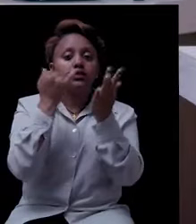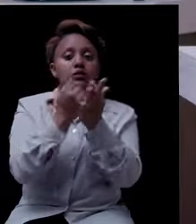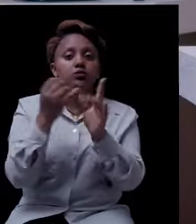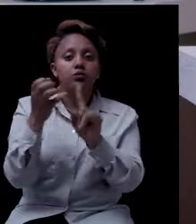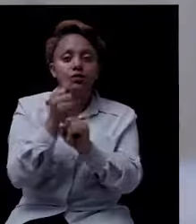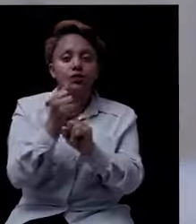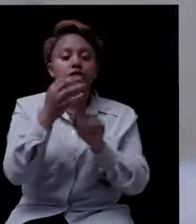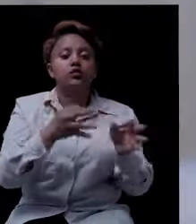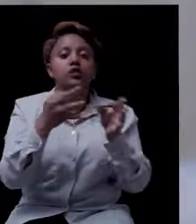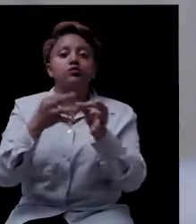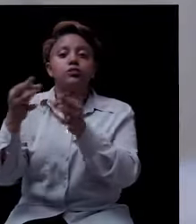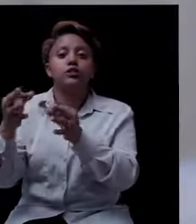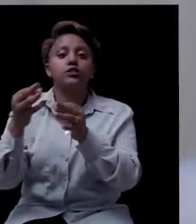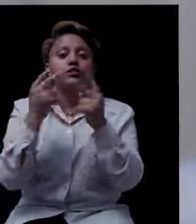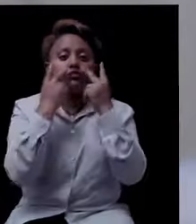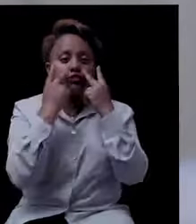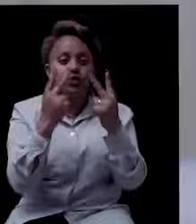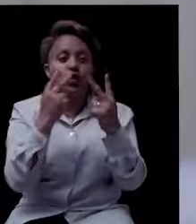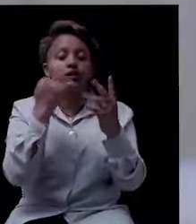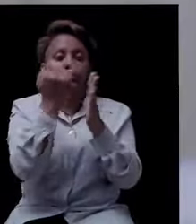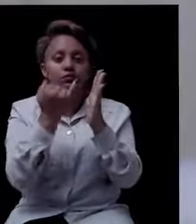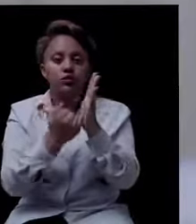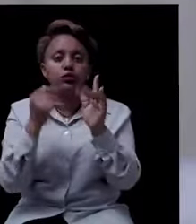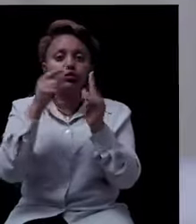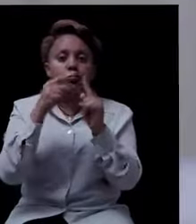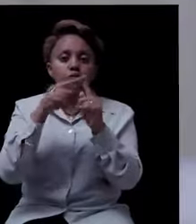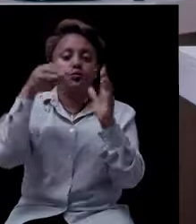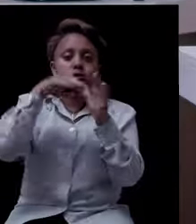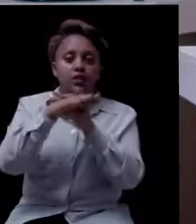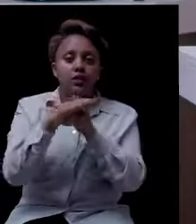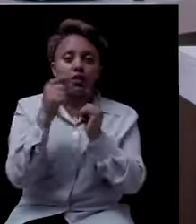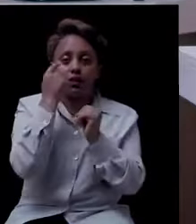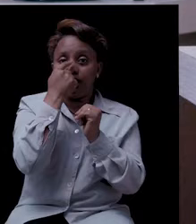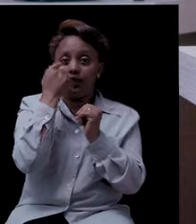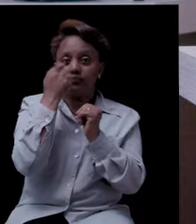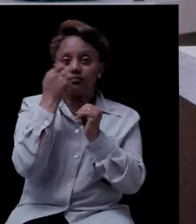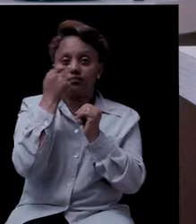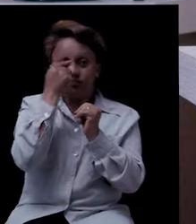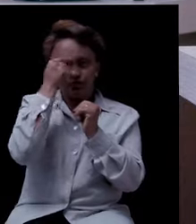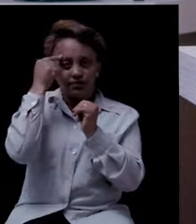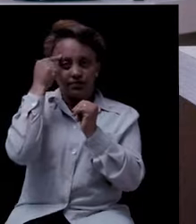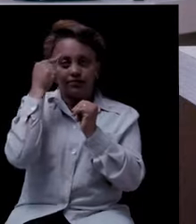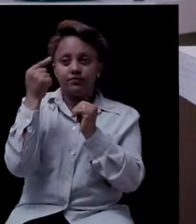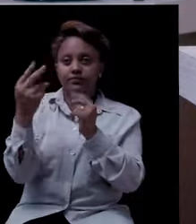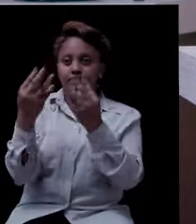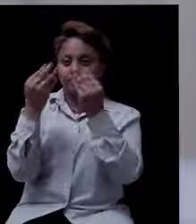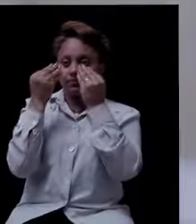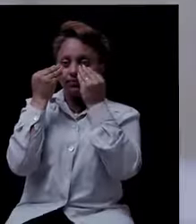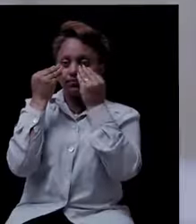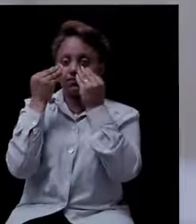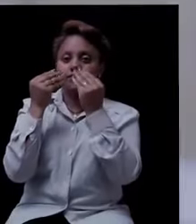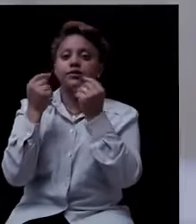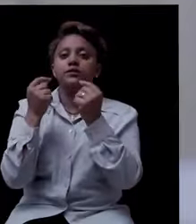visual images, that is the input of retina, into description of the world that can interface with other thought